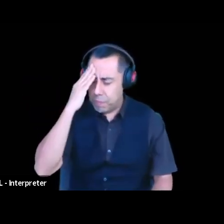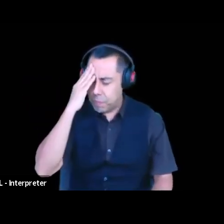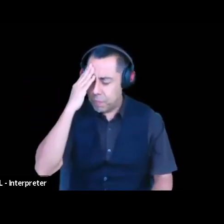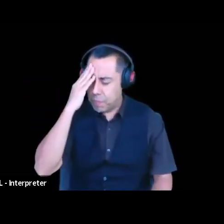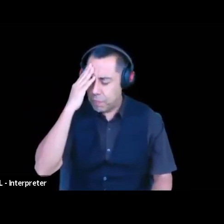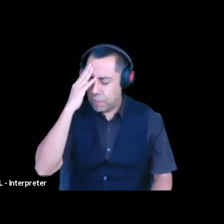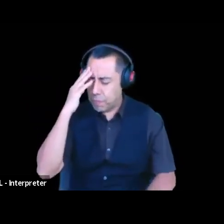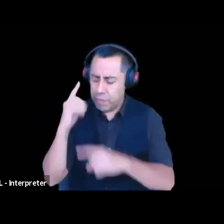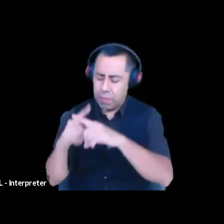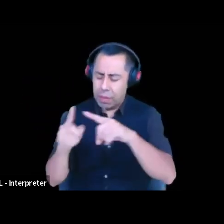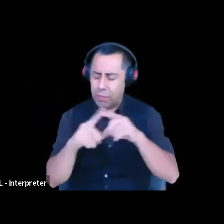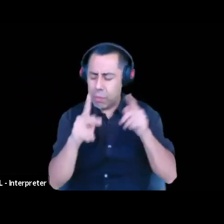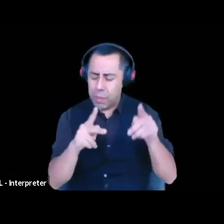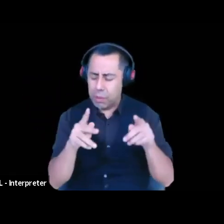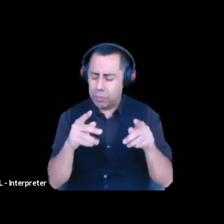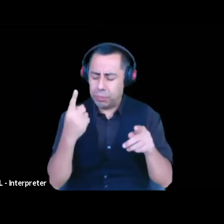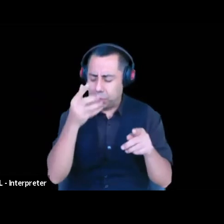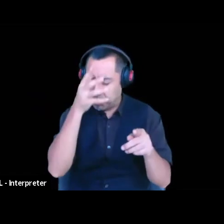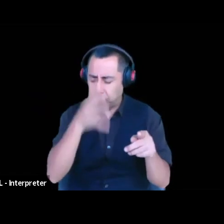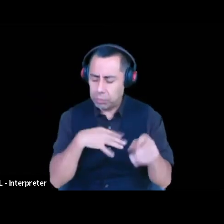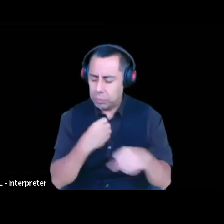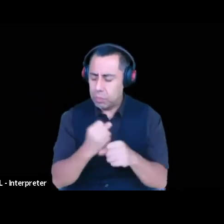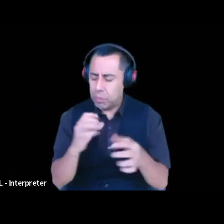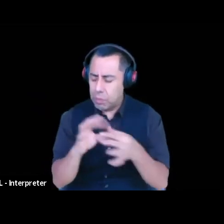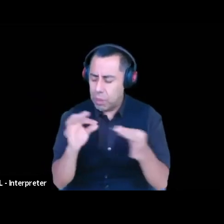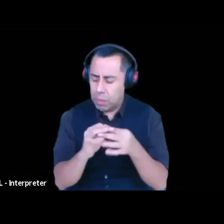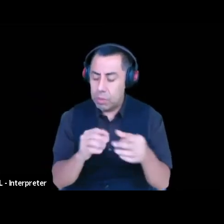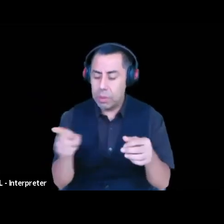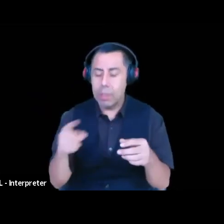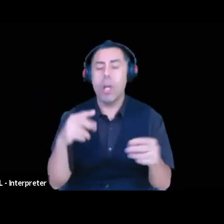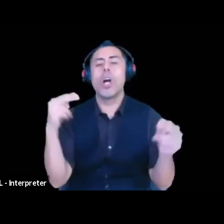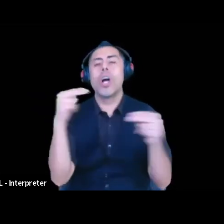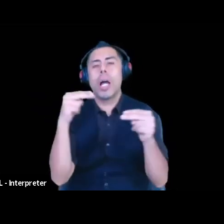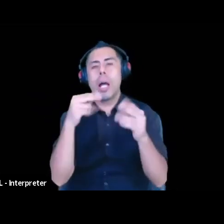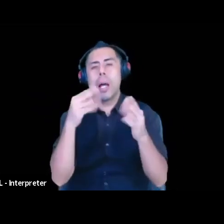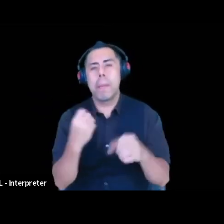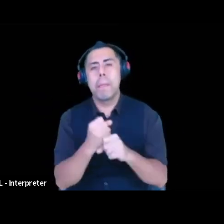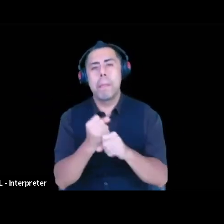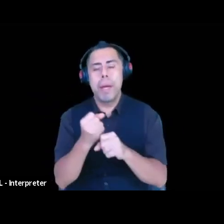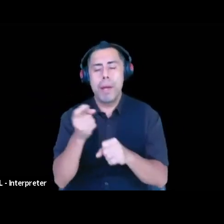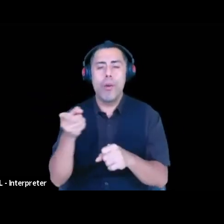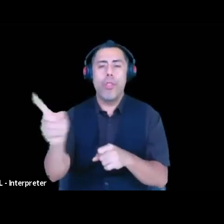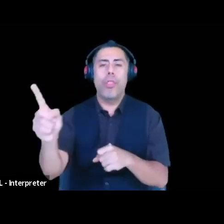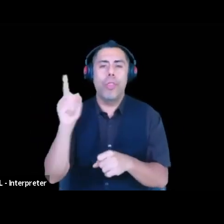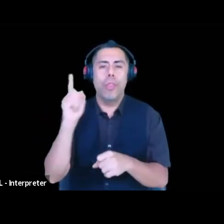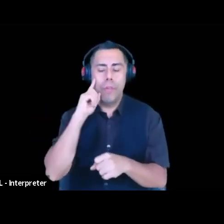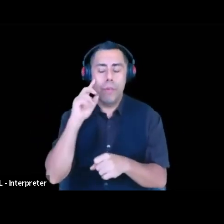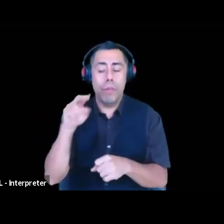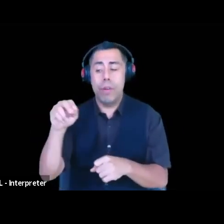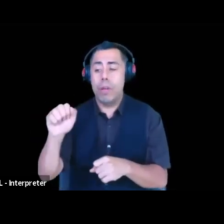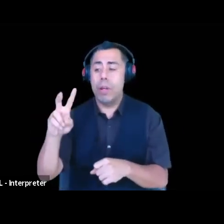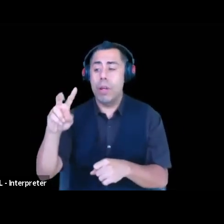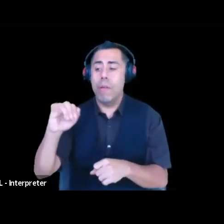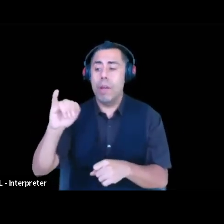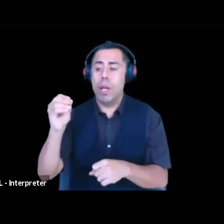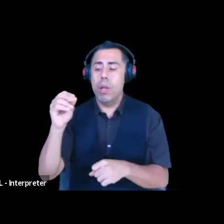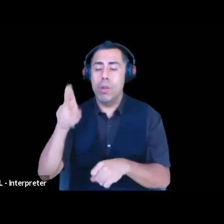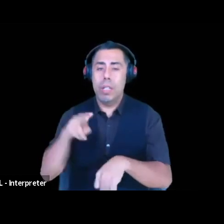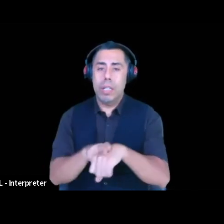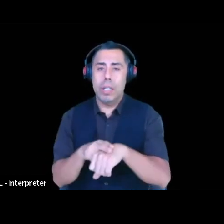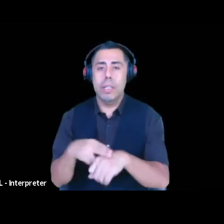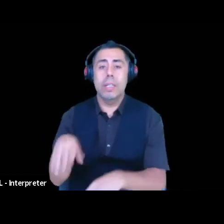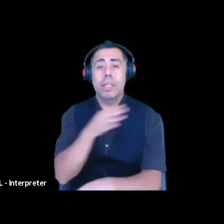made a comment or a joke because he's a comedian about Navajo Nation and when Trump went to, I guess, visit